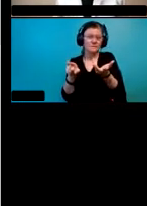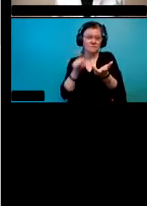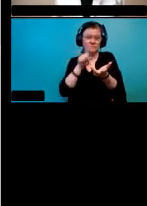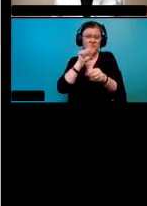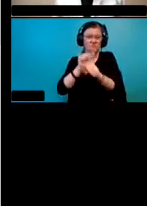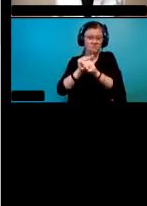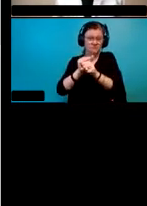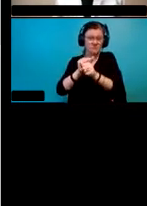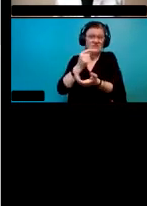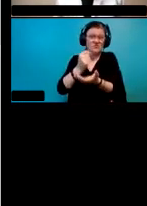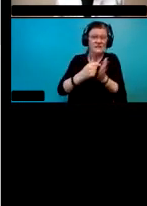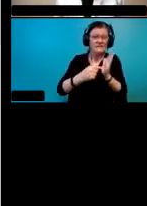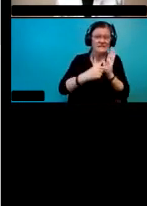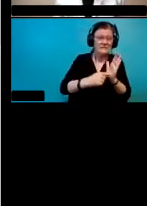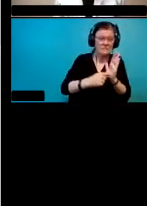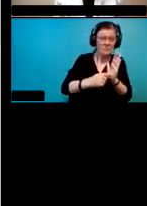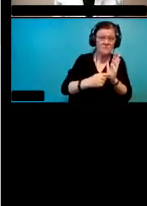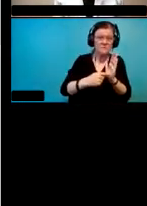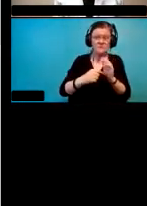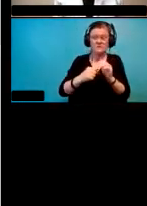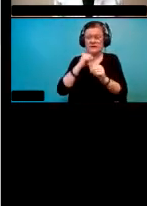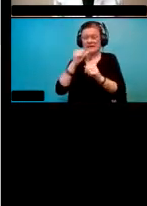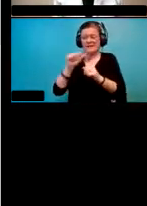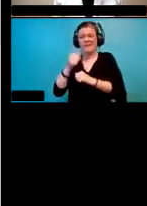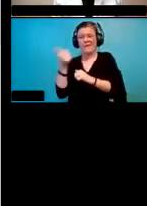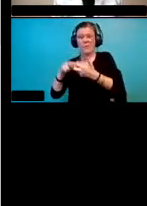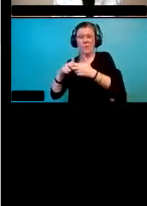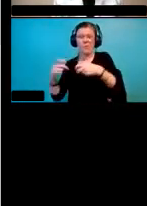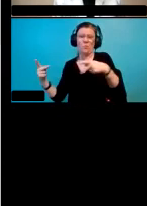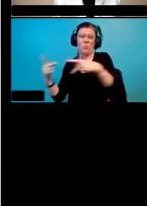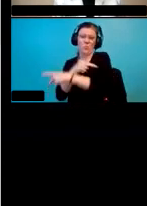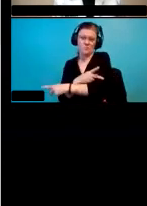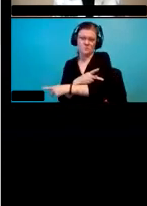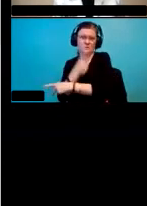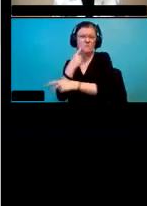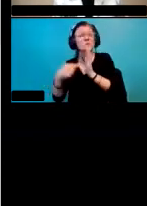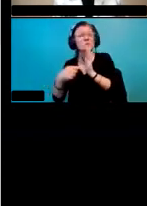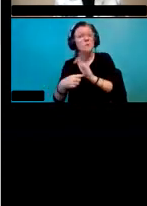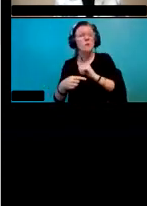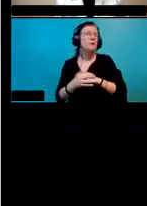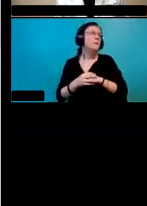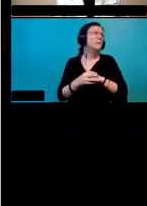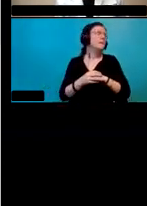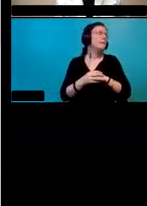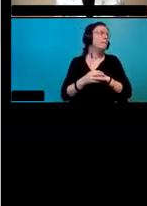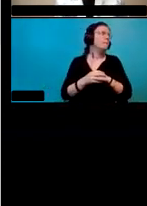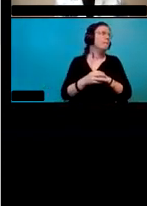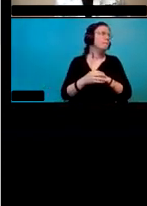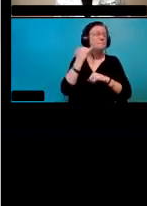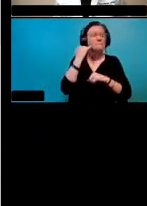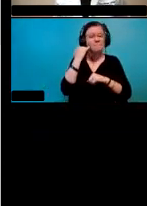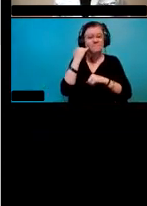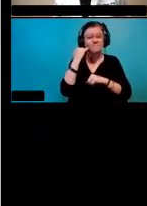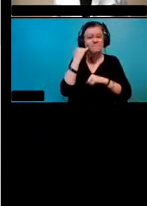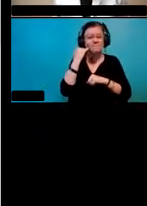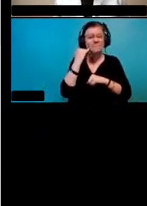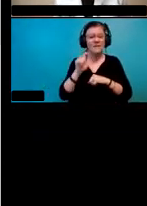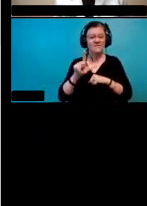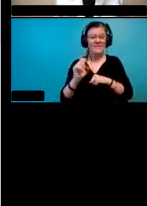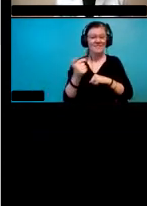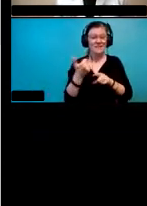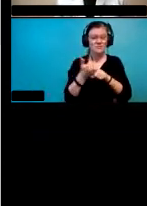treating symptoms and not making other problems worse. So for example, if you have problems with leg